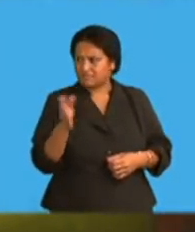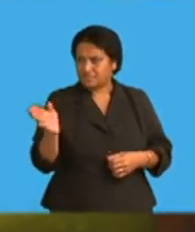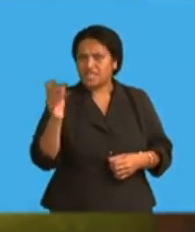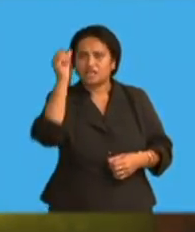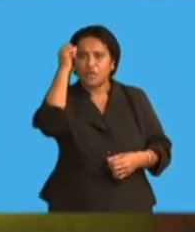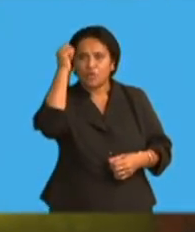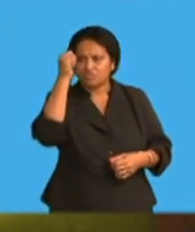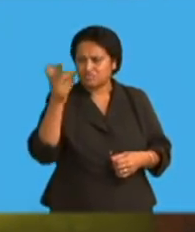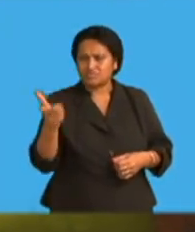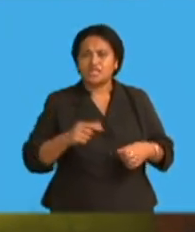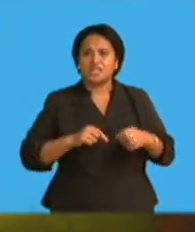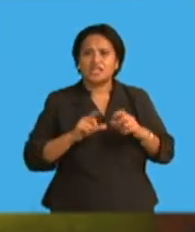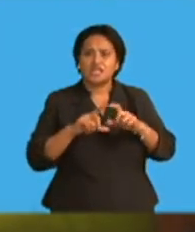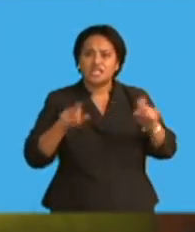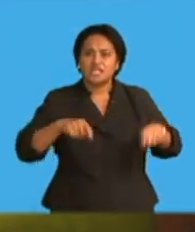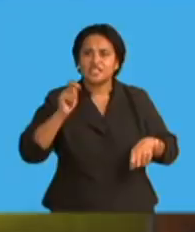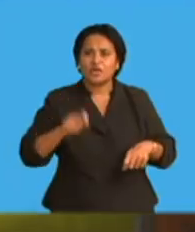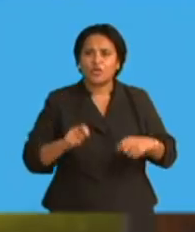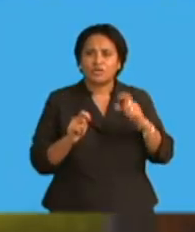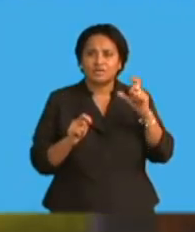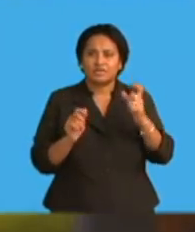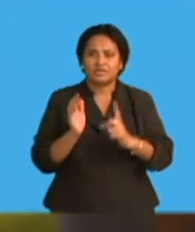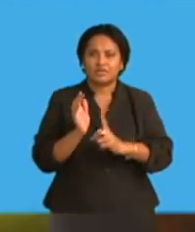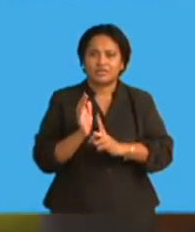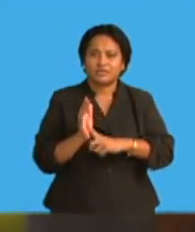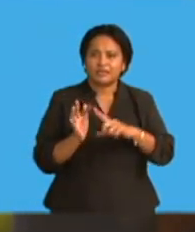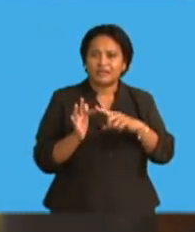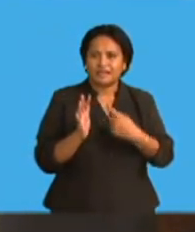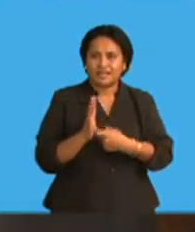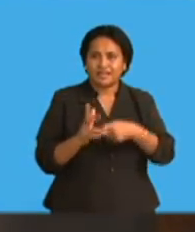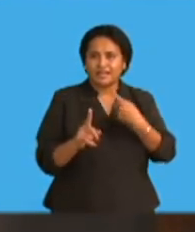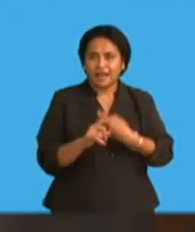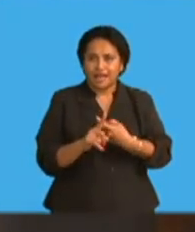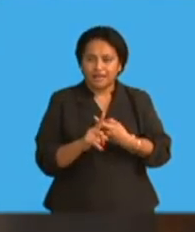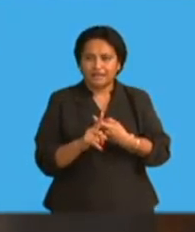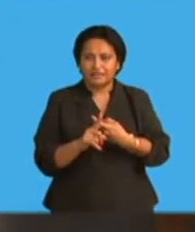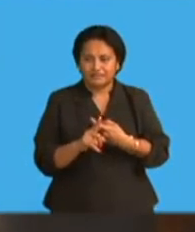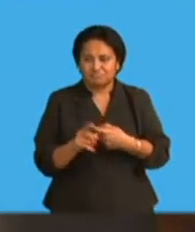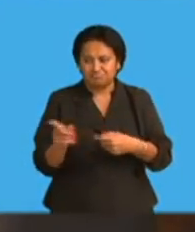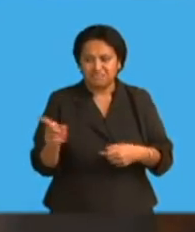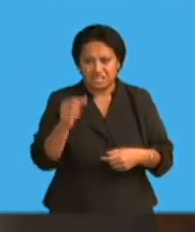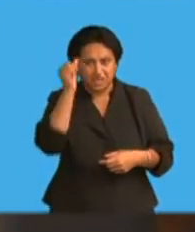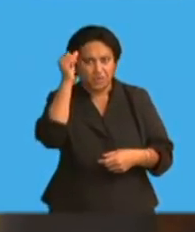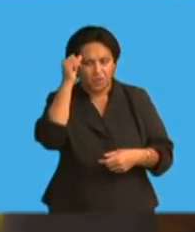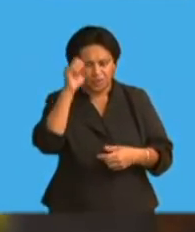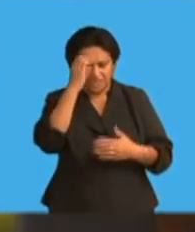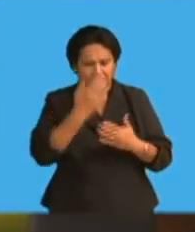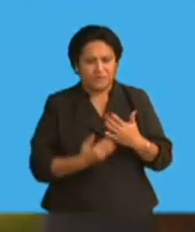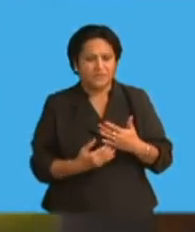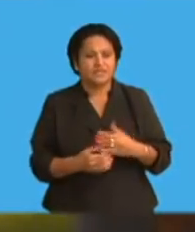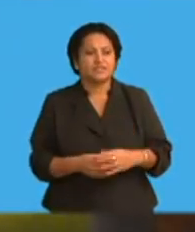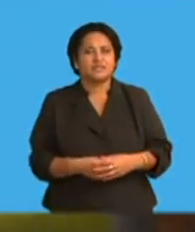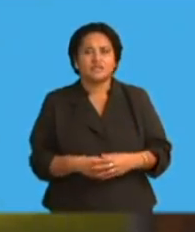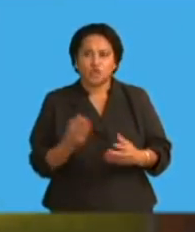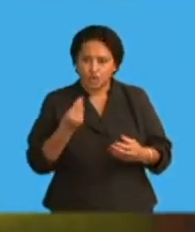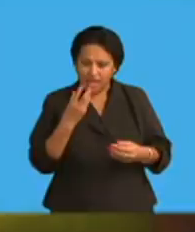He should know that. Madam Speaker, nearly I said, not all his life, nearly. Madam Speaker, the reality is this.